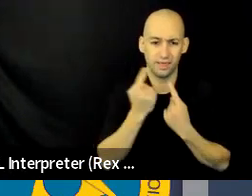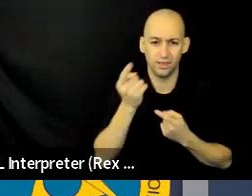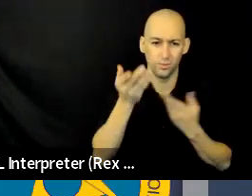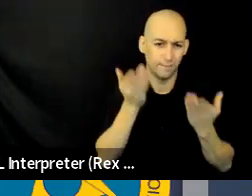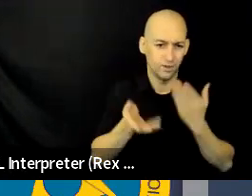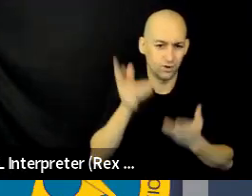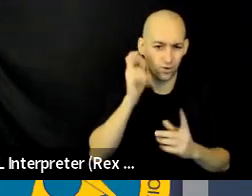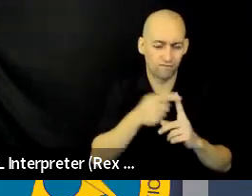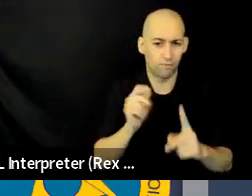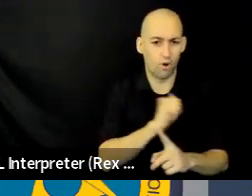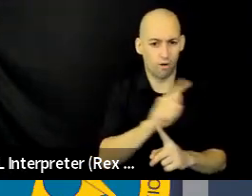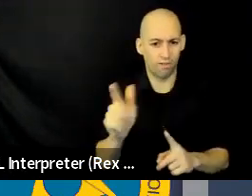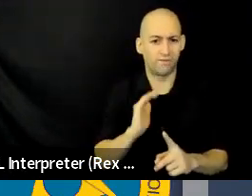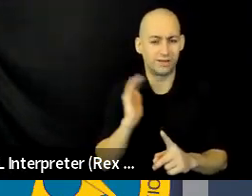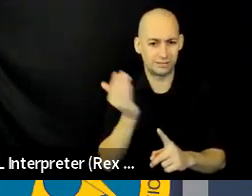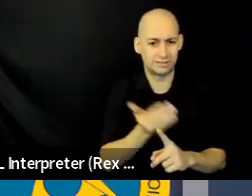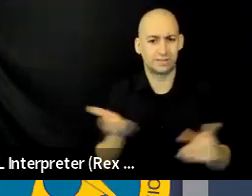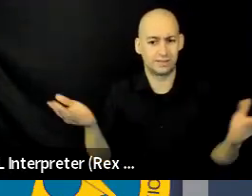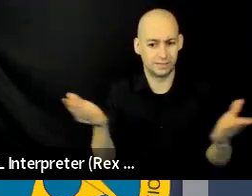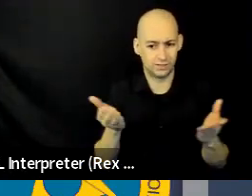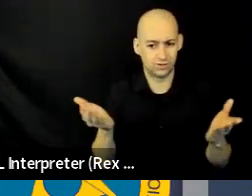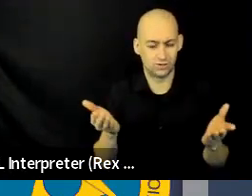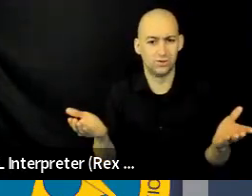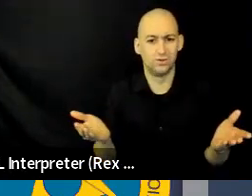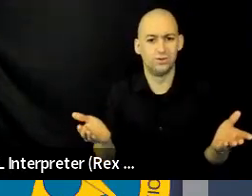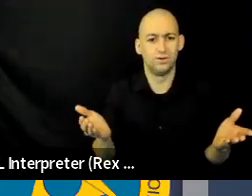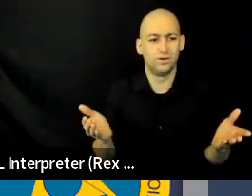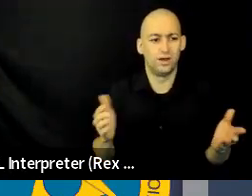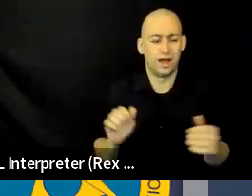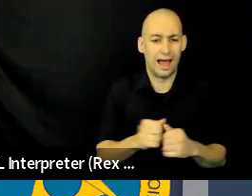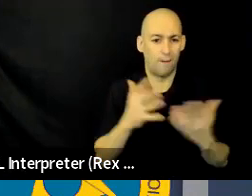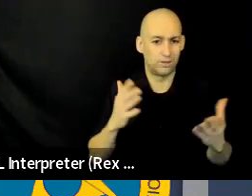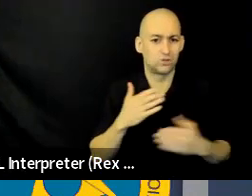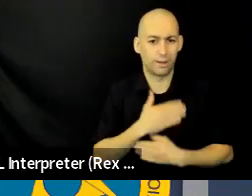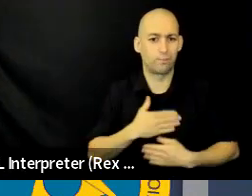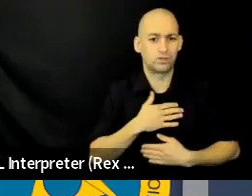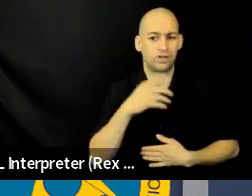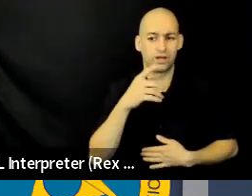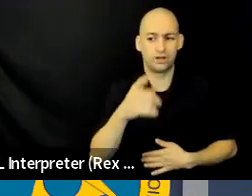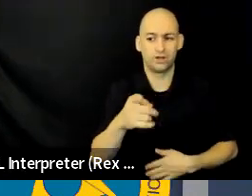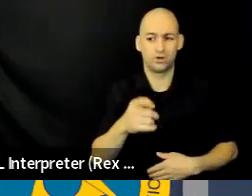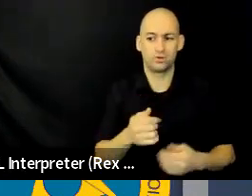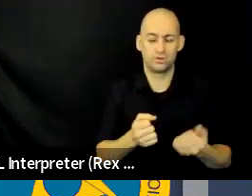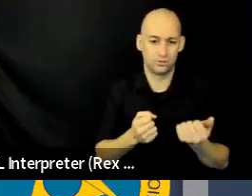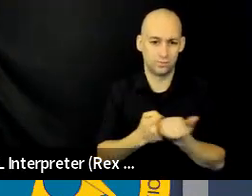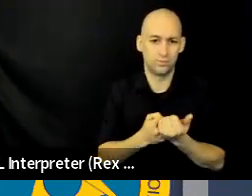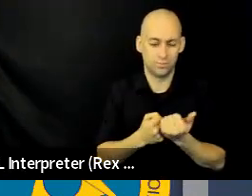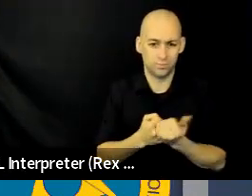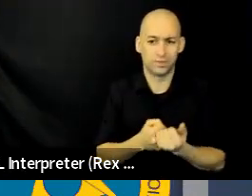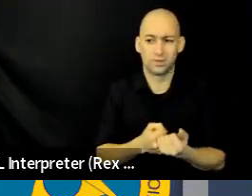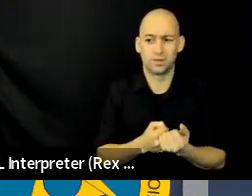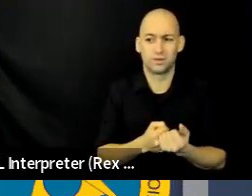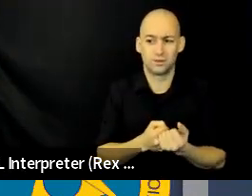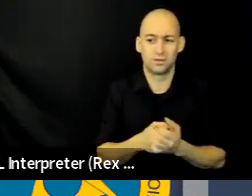from all of us up here how much we appreciate I'm going to cry, I'm sorry. How much